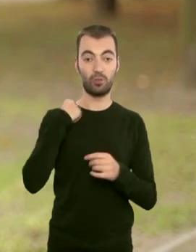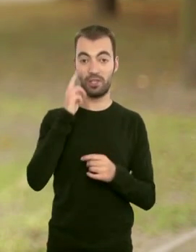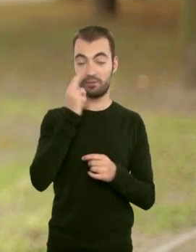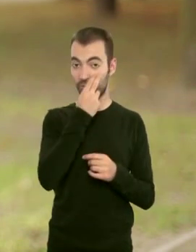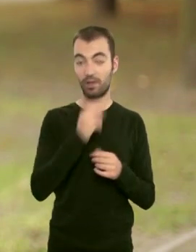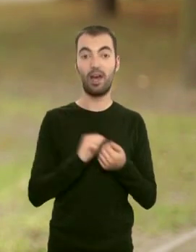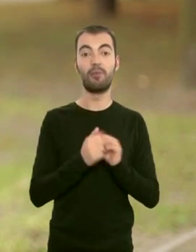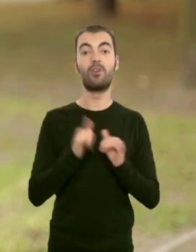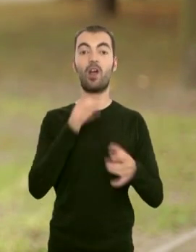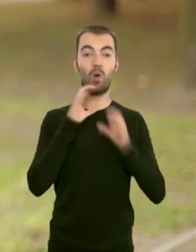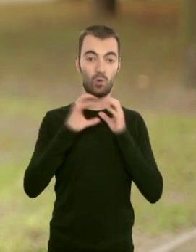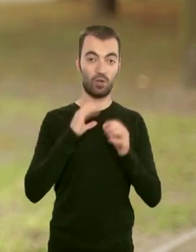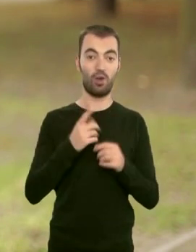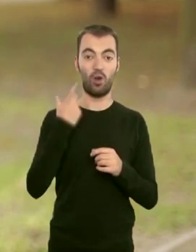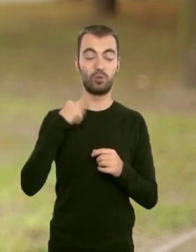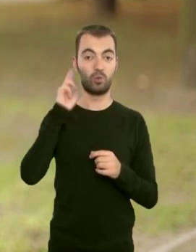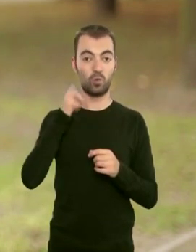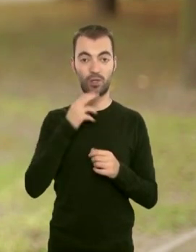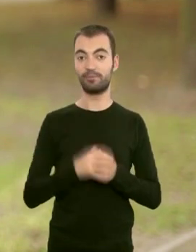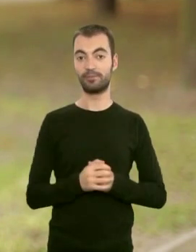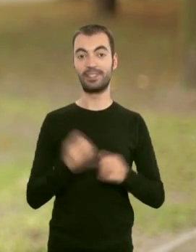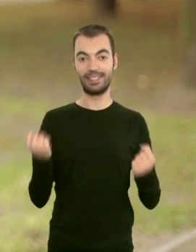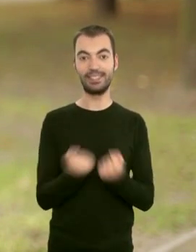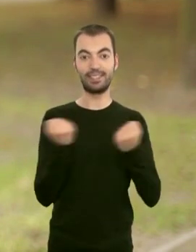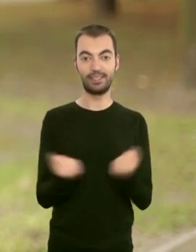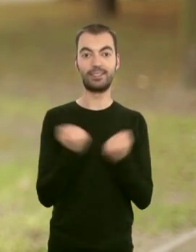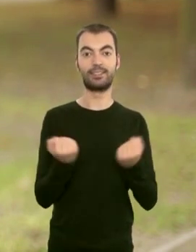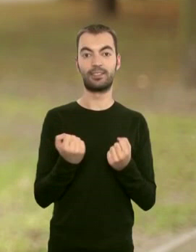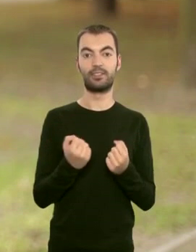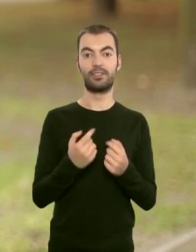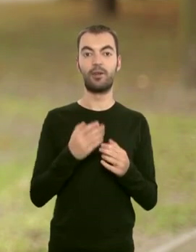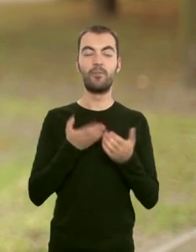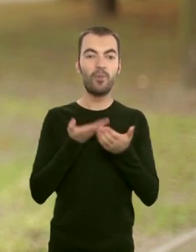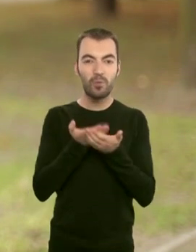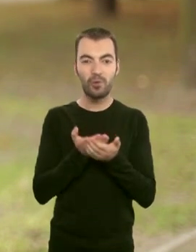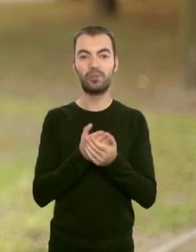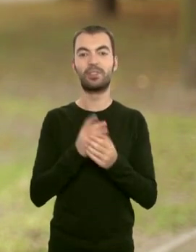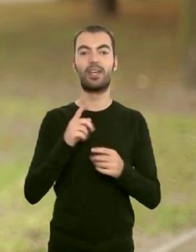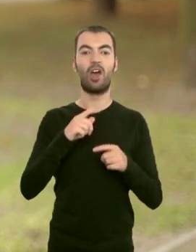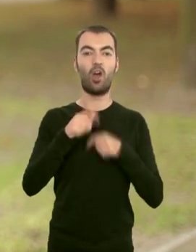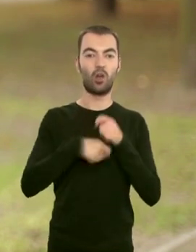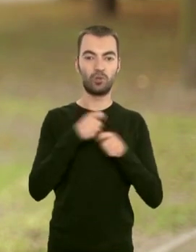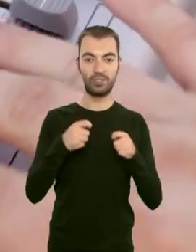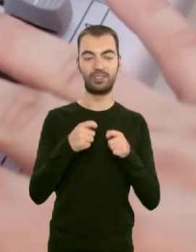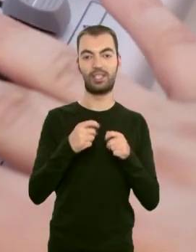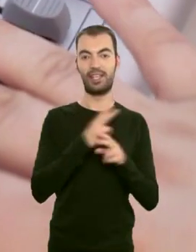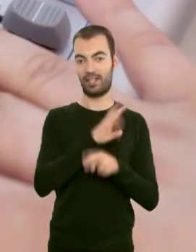with disabilities. How to help to with people with disabilities. We to answer the solutions for each of these groups.